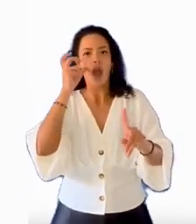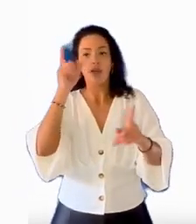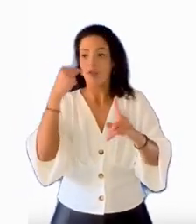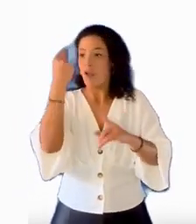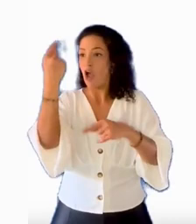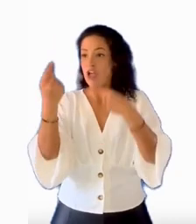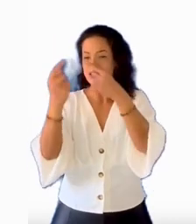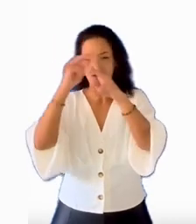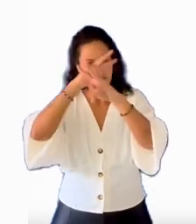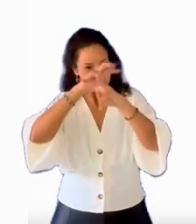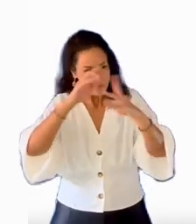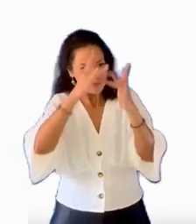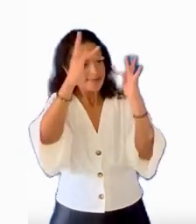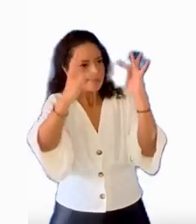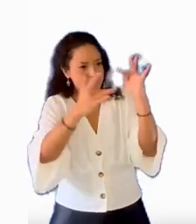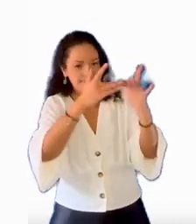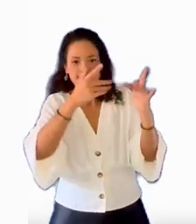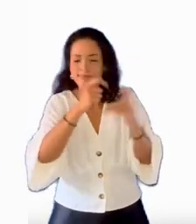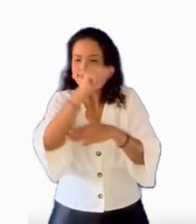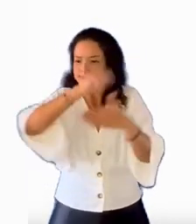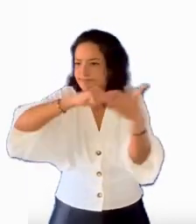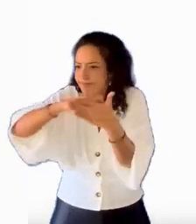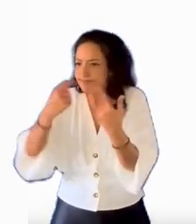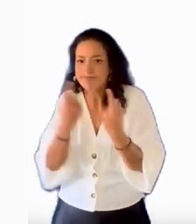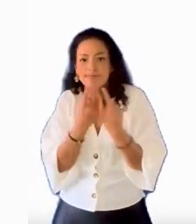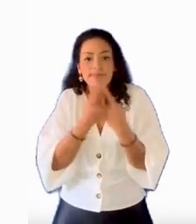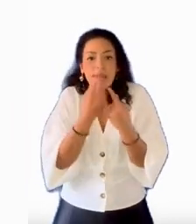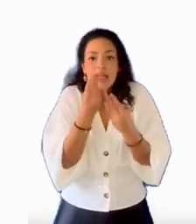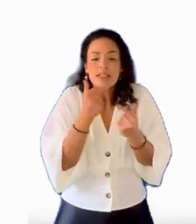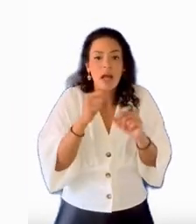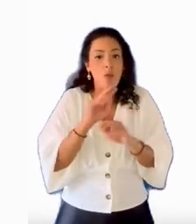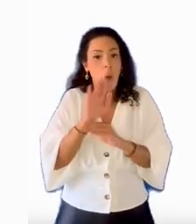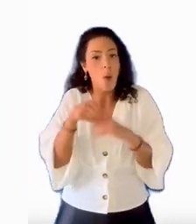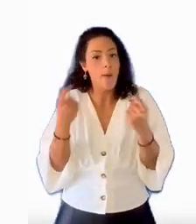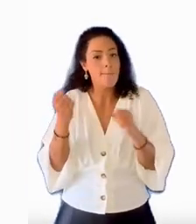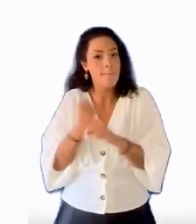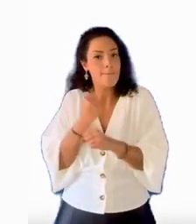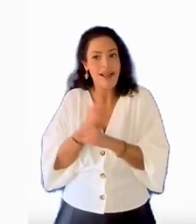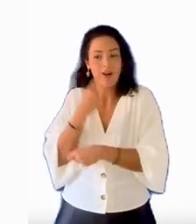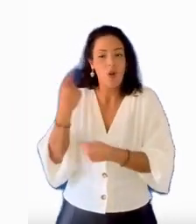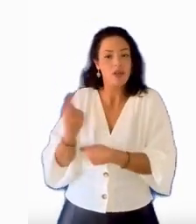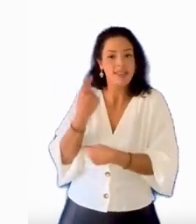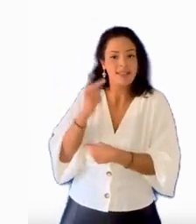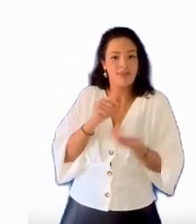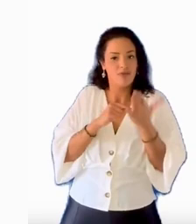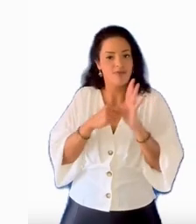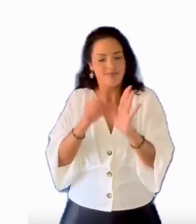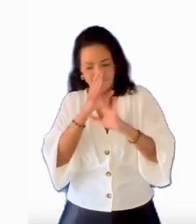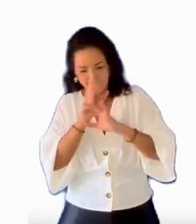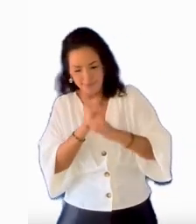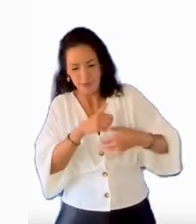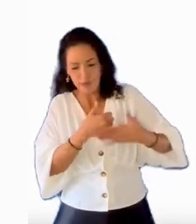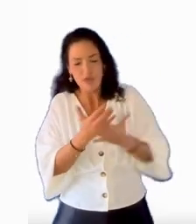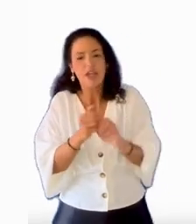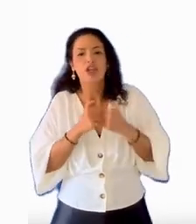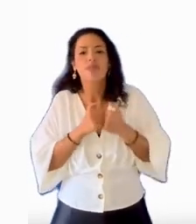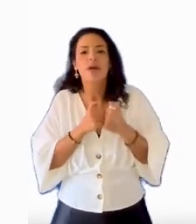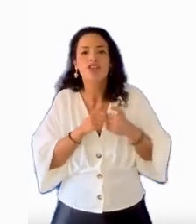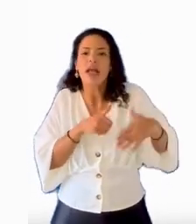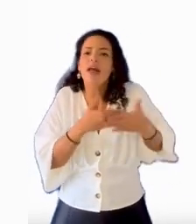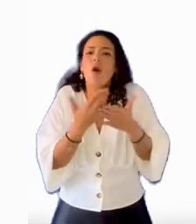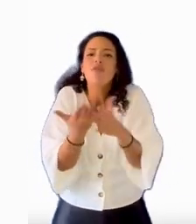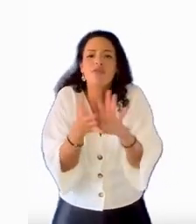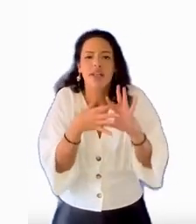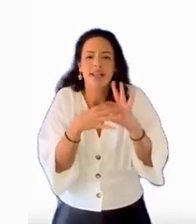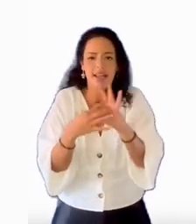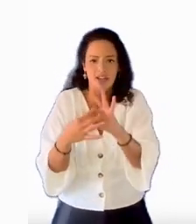the internet for inspiration and sources items, some bought, some homemade, to demonstrate our commitment to providing compassion and offering